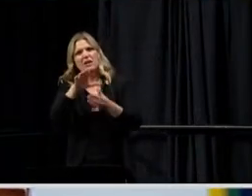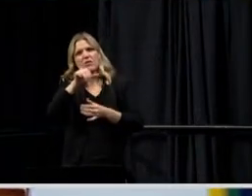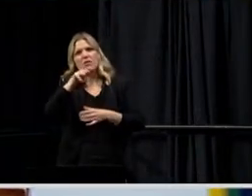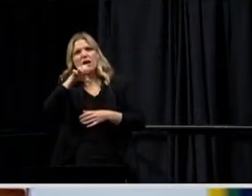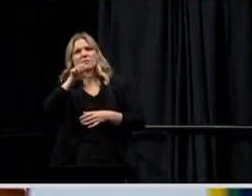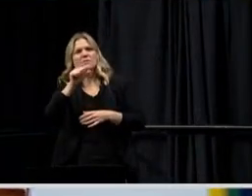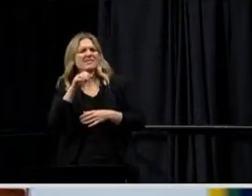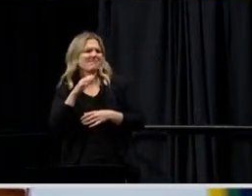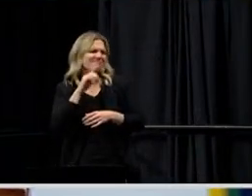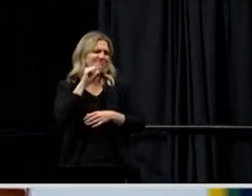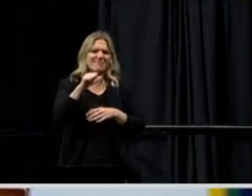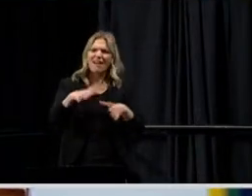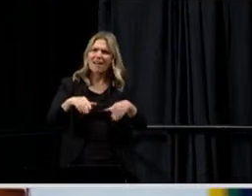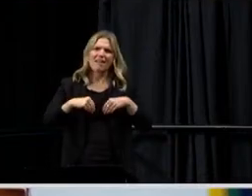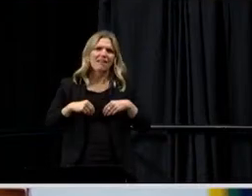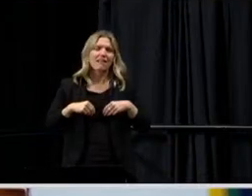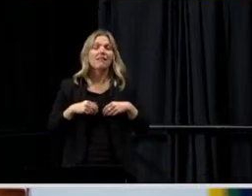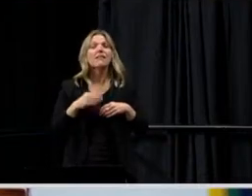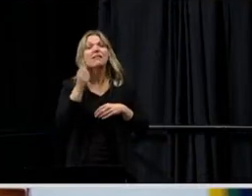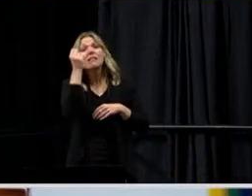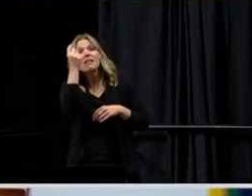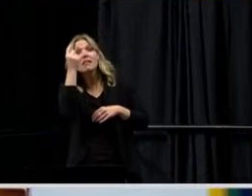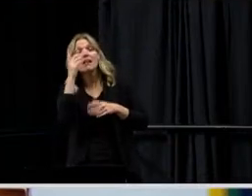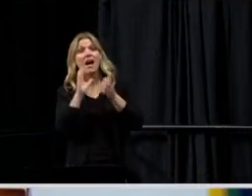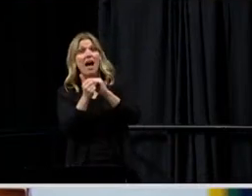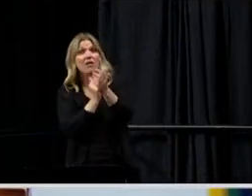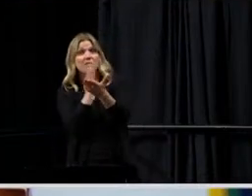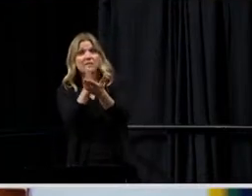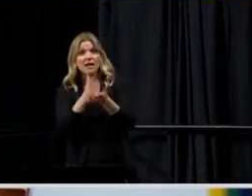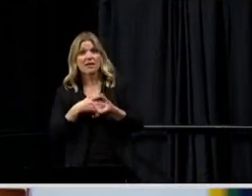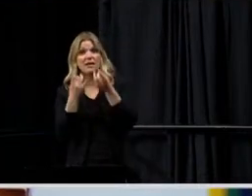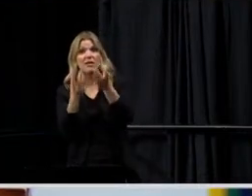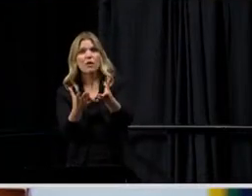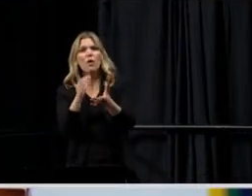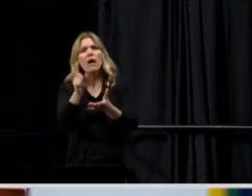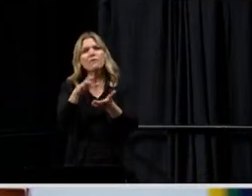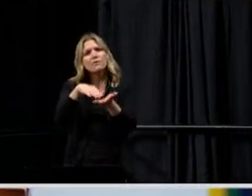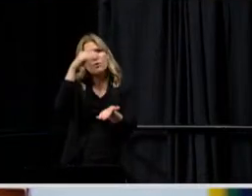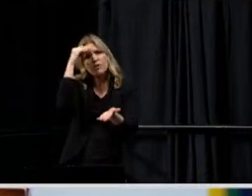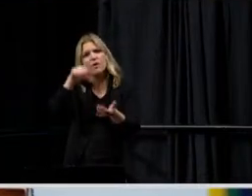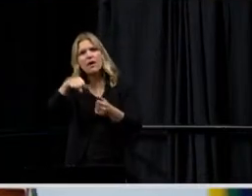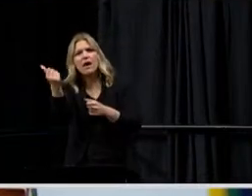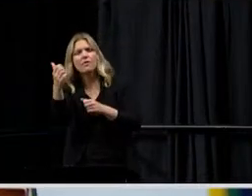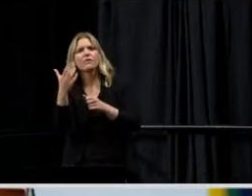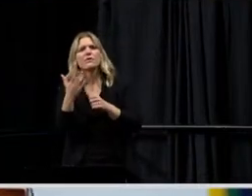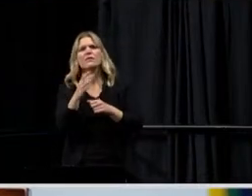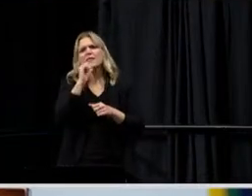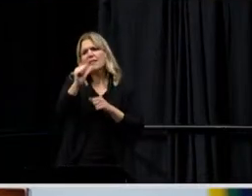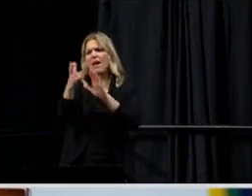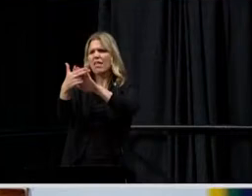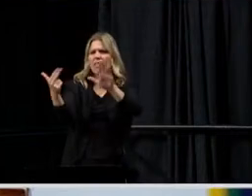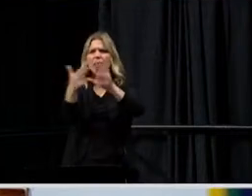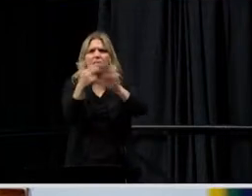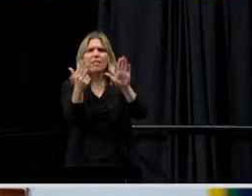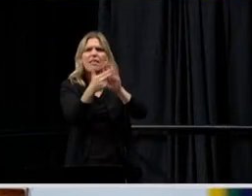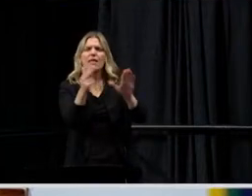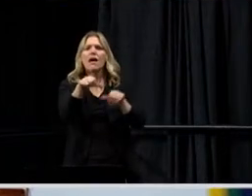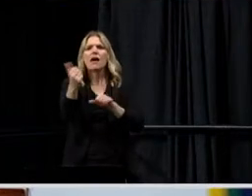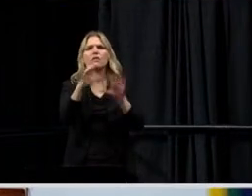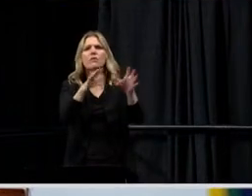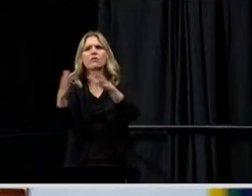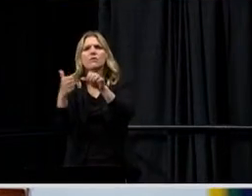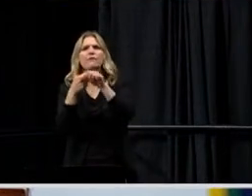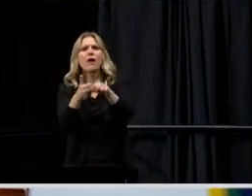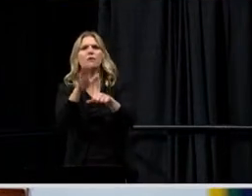and will not be tolerated. In order to stop the hate, we must learn to love others and to not categorize them based on their race.